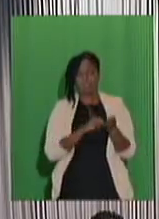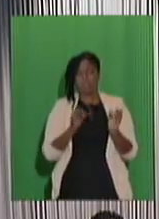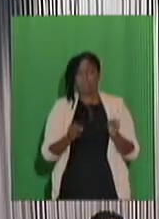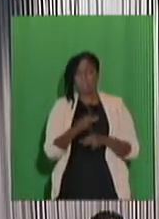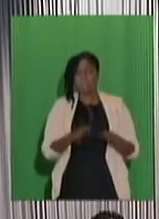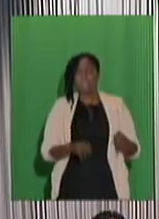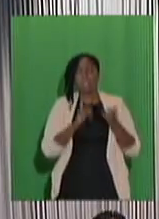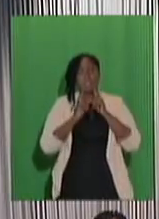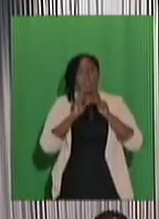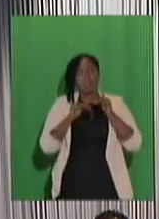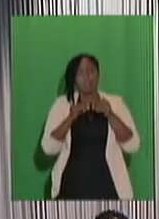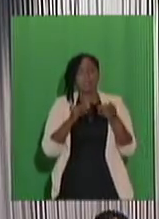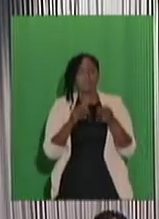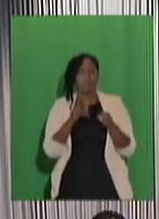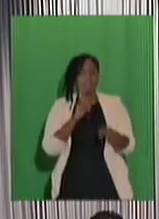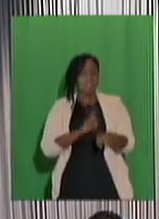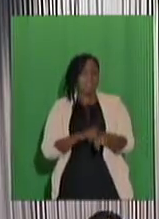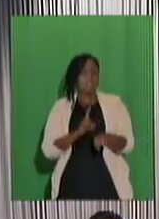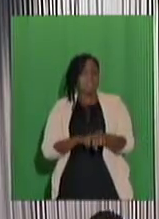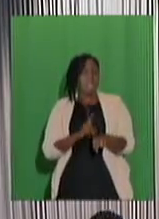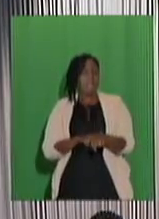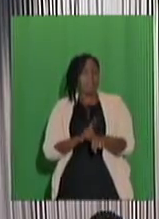for confirmed patients,